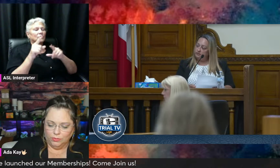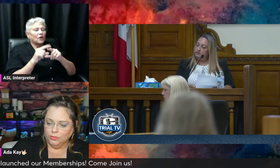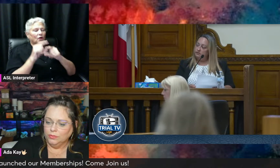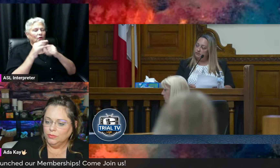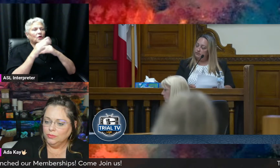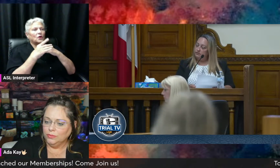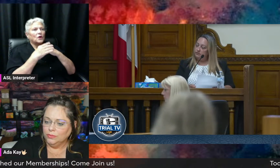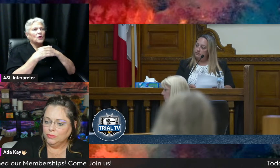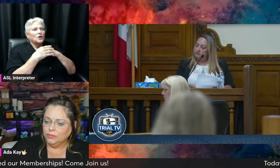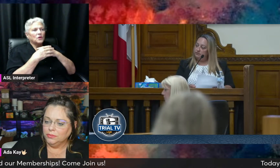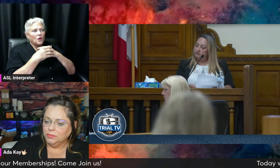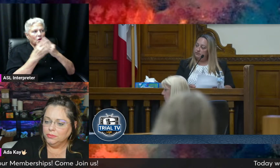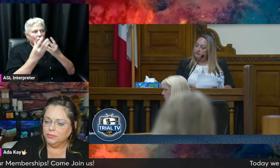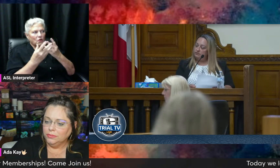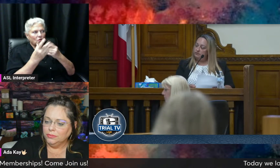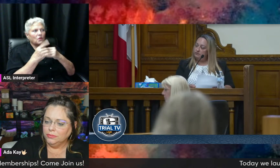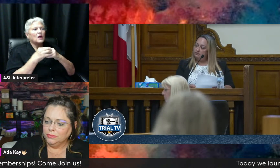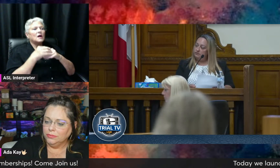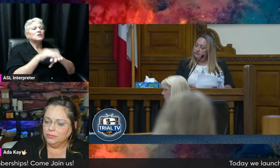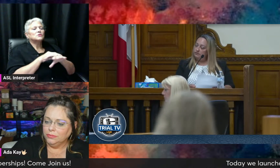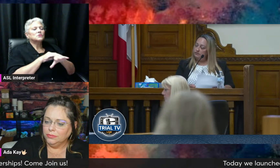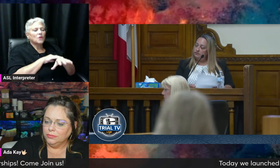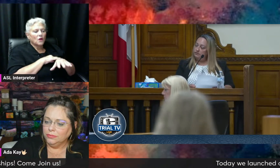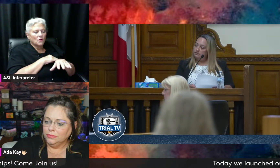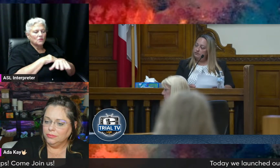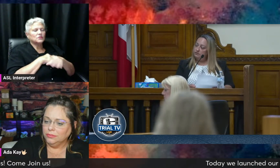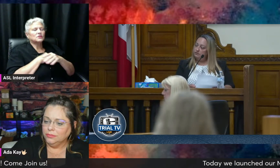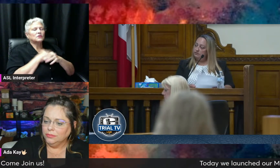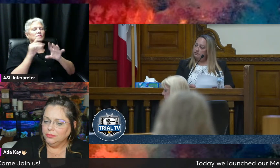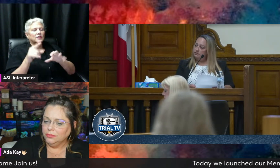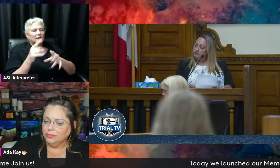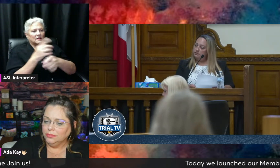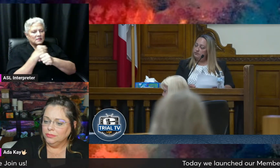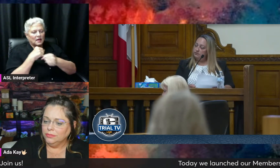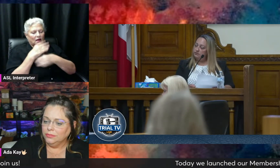all down. We can't talk at the same time.